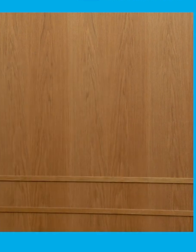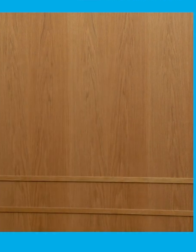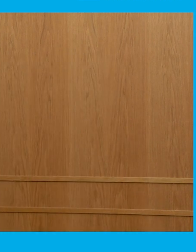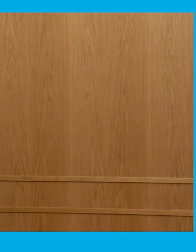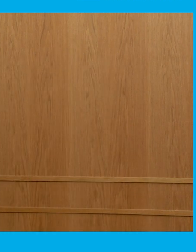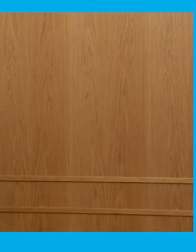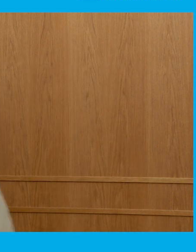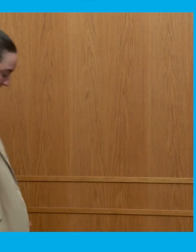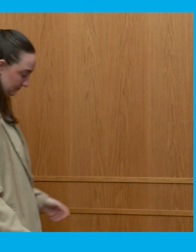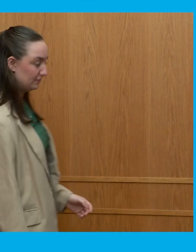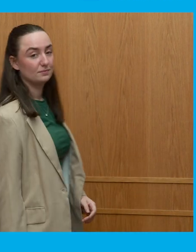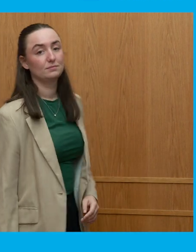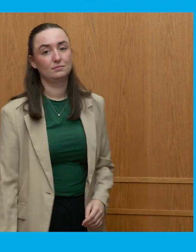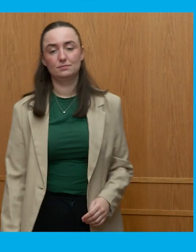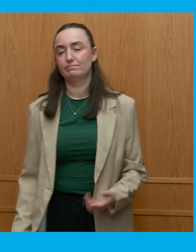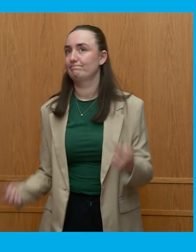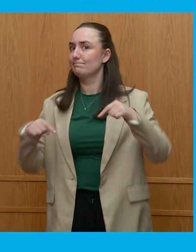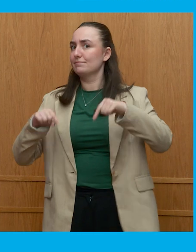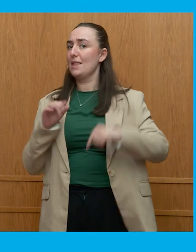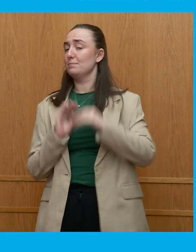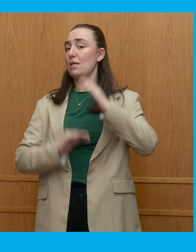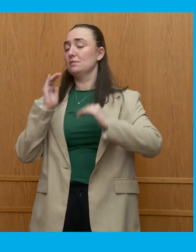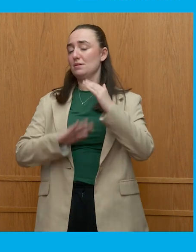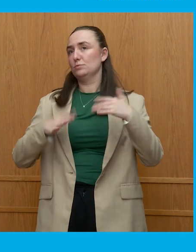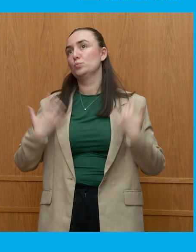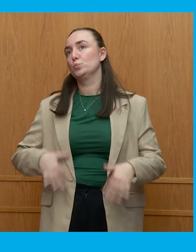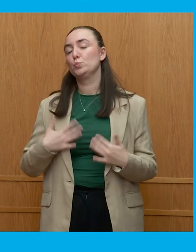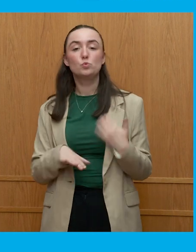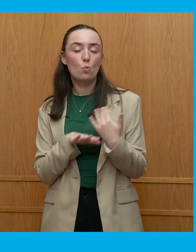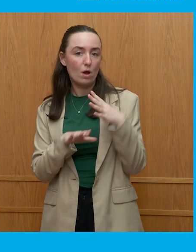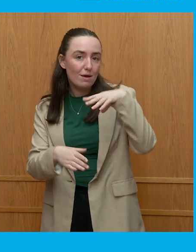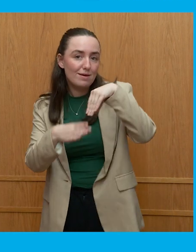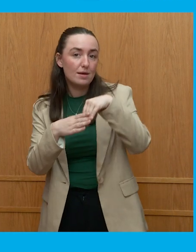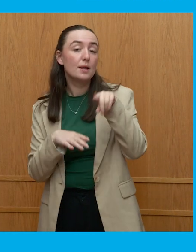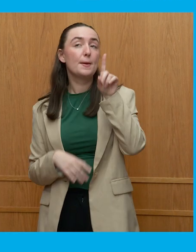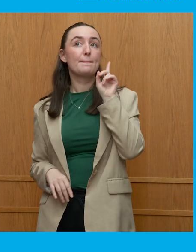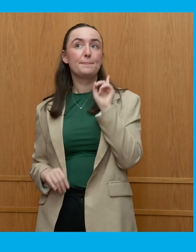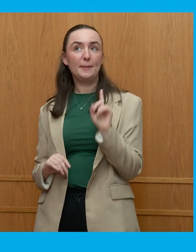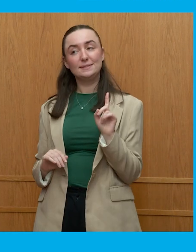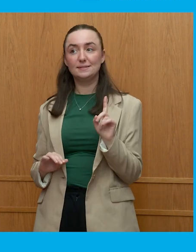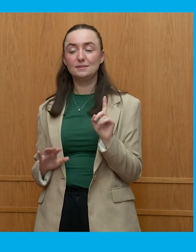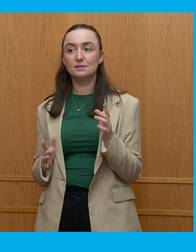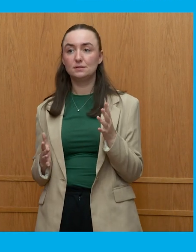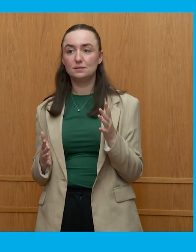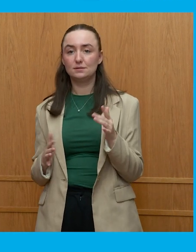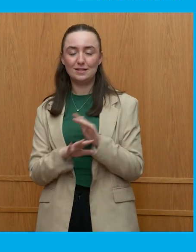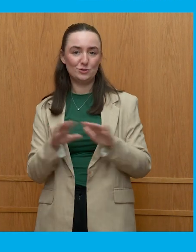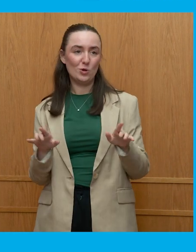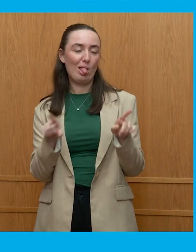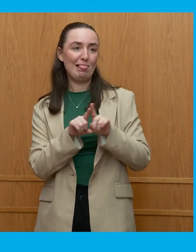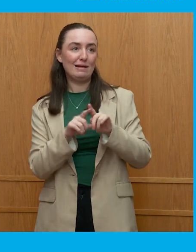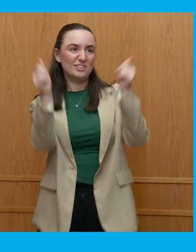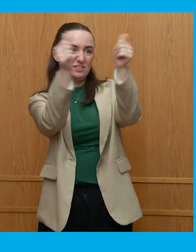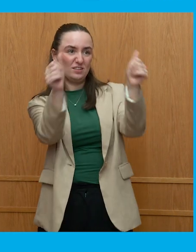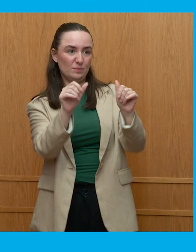This building is an amazing kind of work of art, but it's a building. It's not like a sculpture.